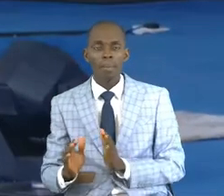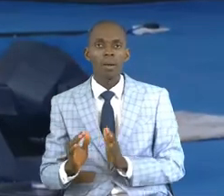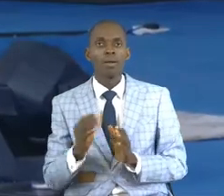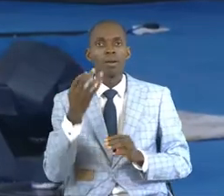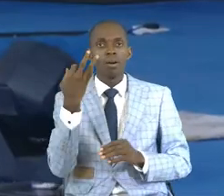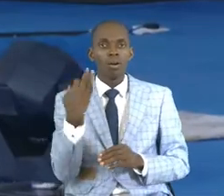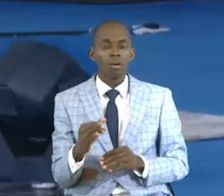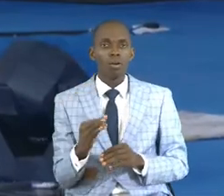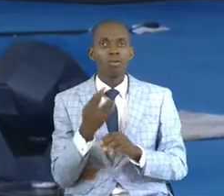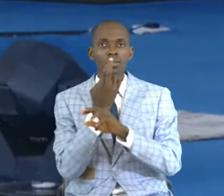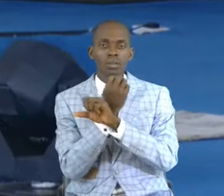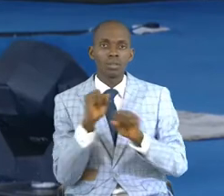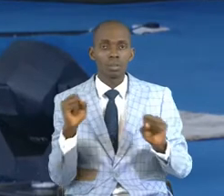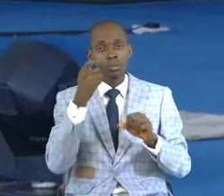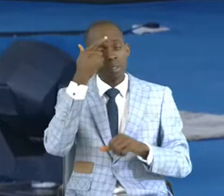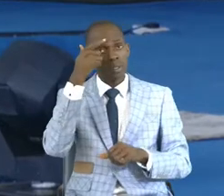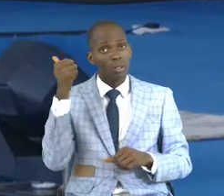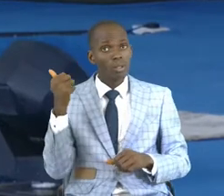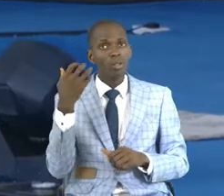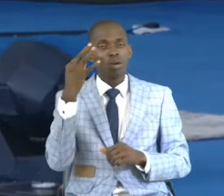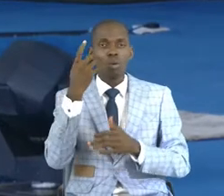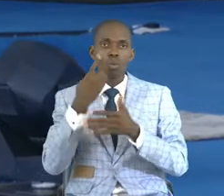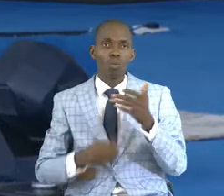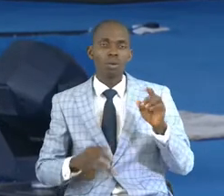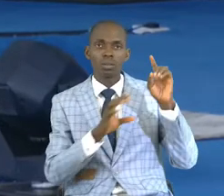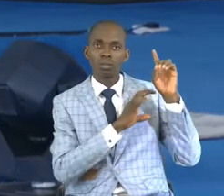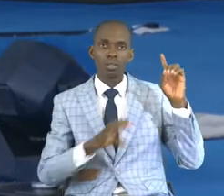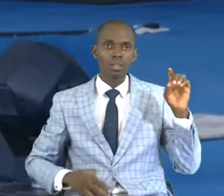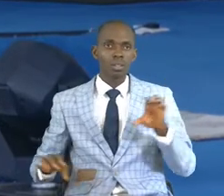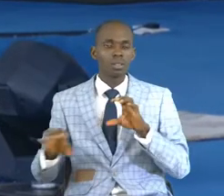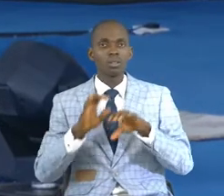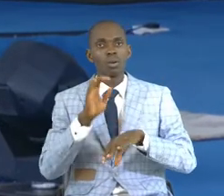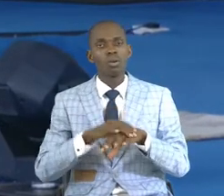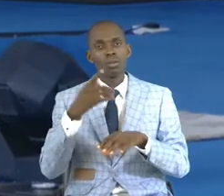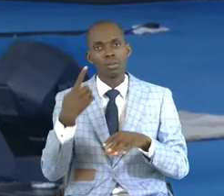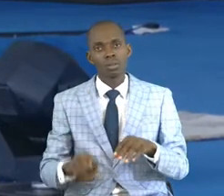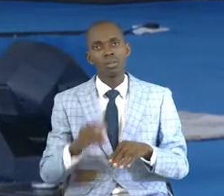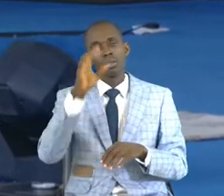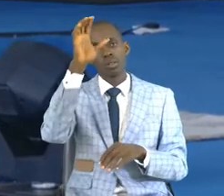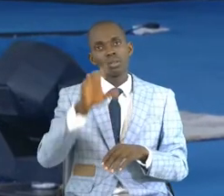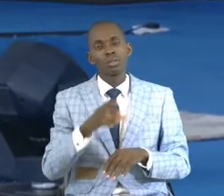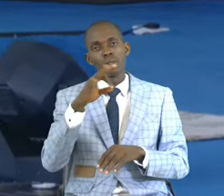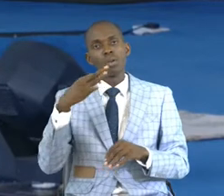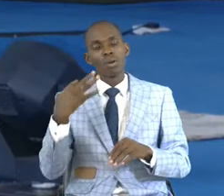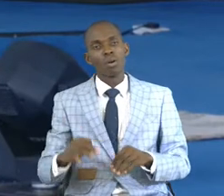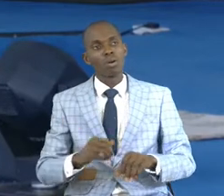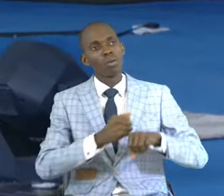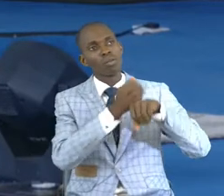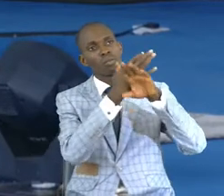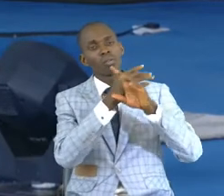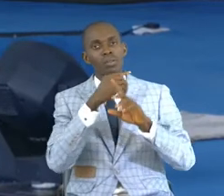redemption because of what Christ did on the cross of Calvary. Yesterday we dealt